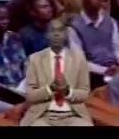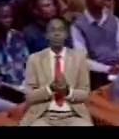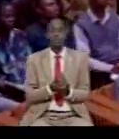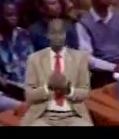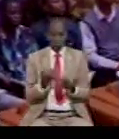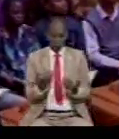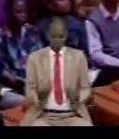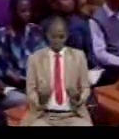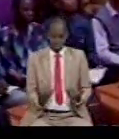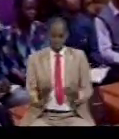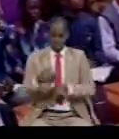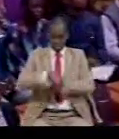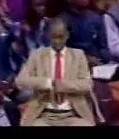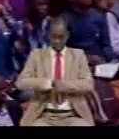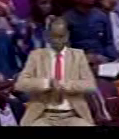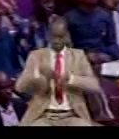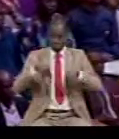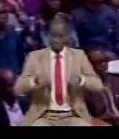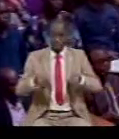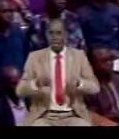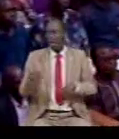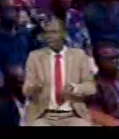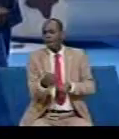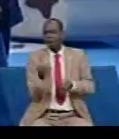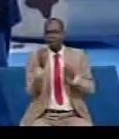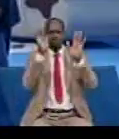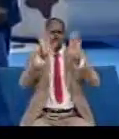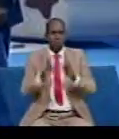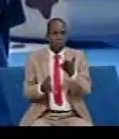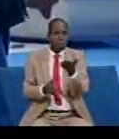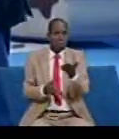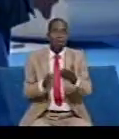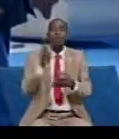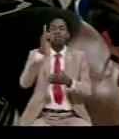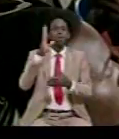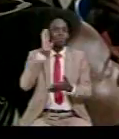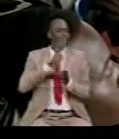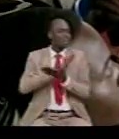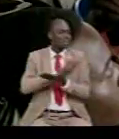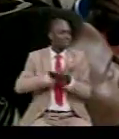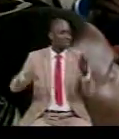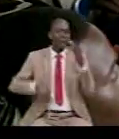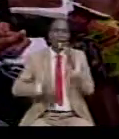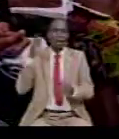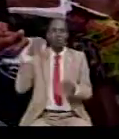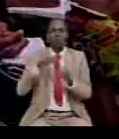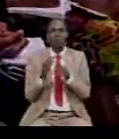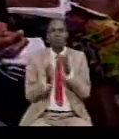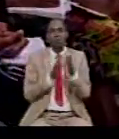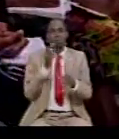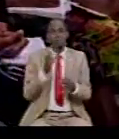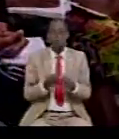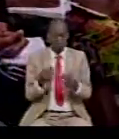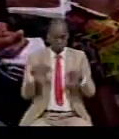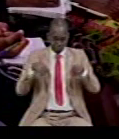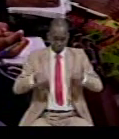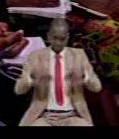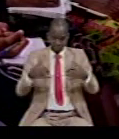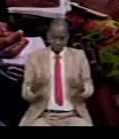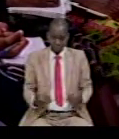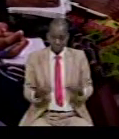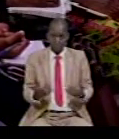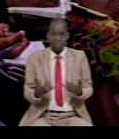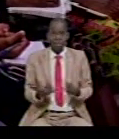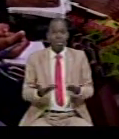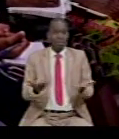Even tonight, any trouble there, the Lord will clear it away. Even tonight, here,